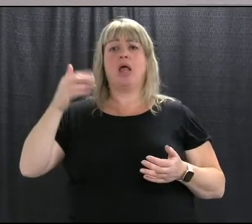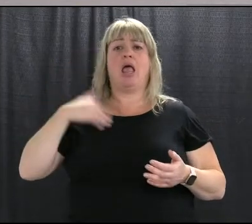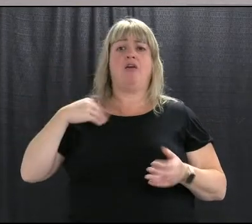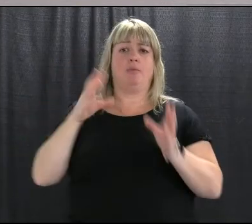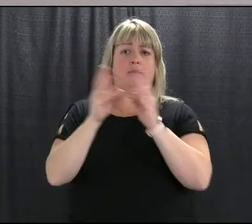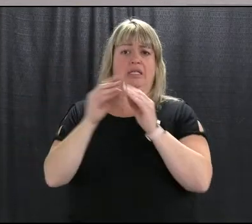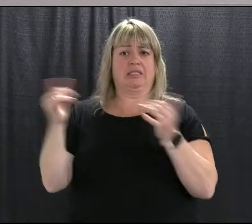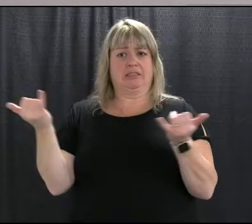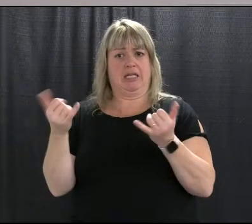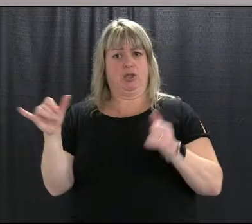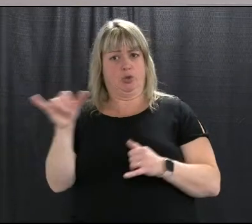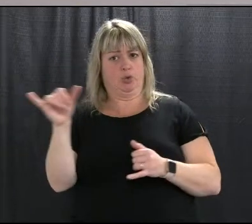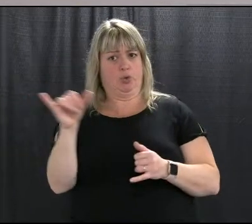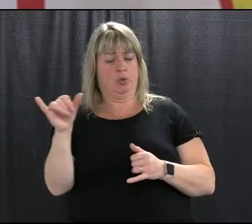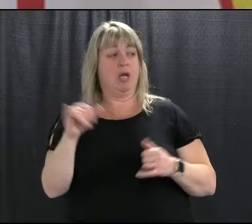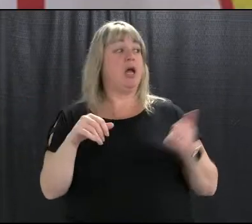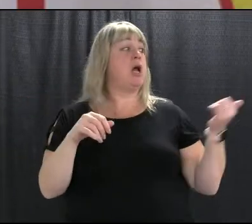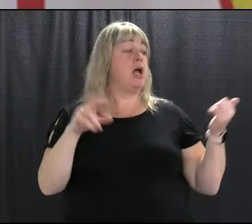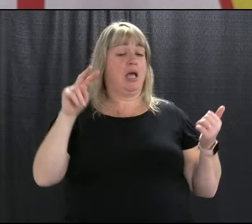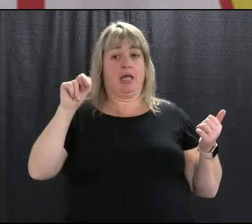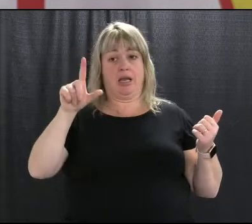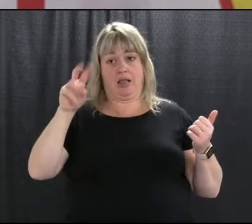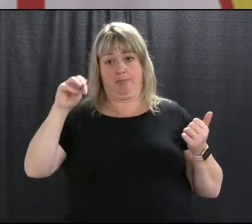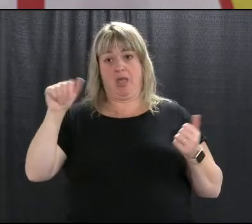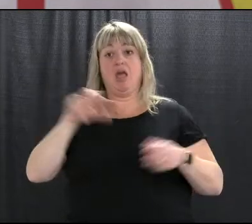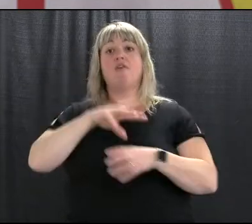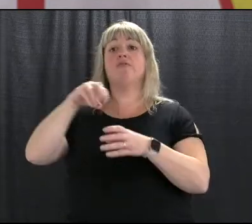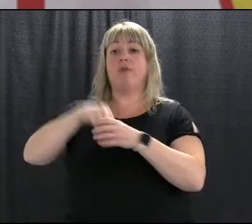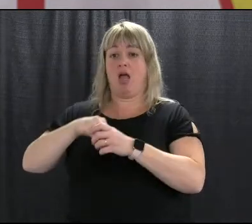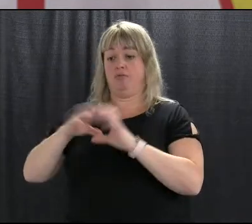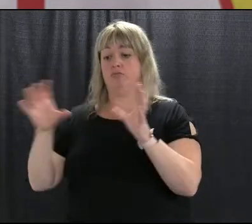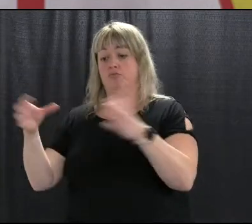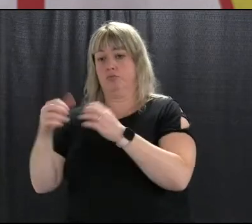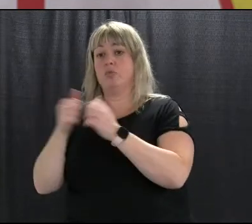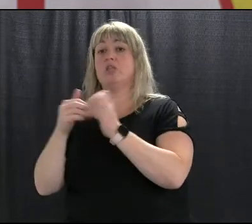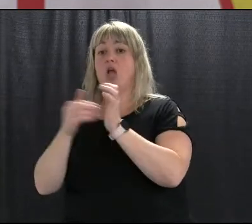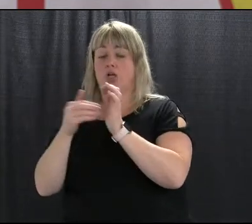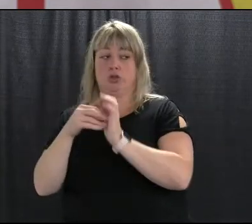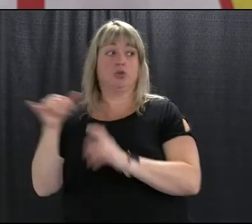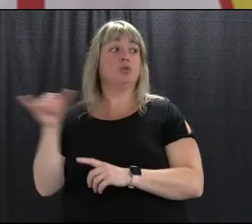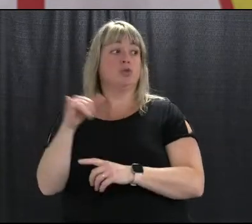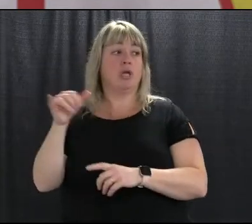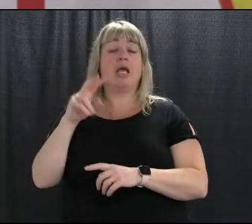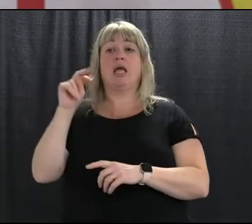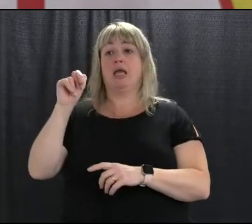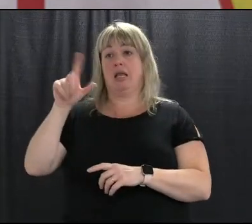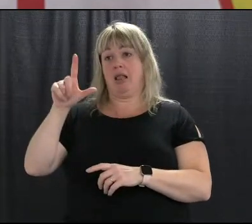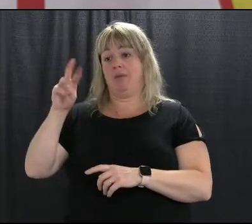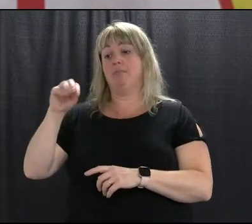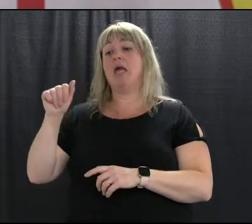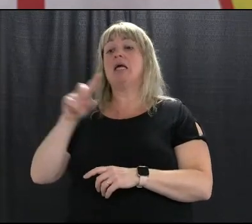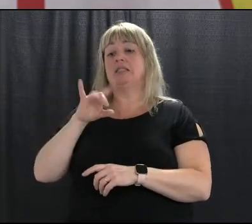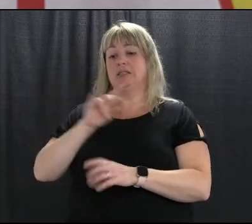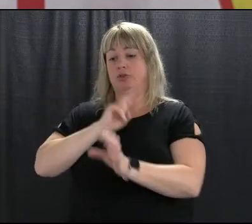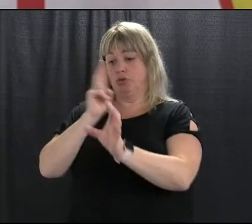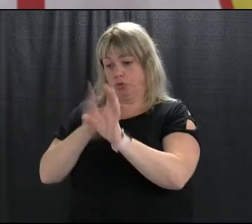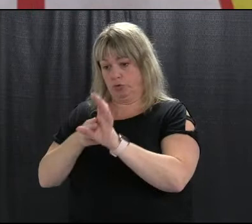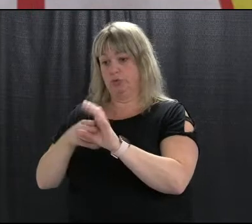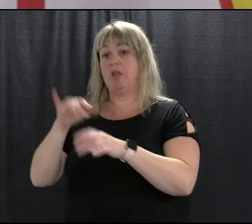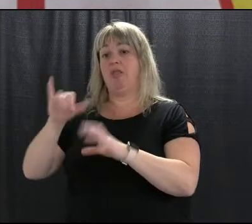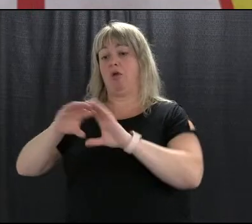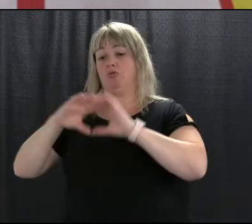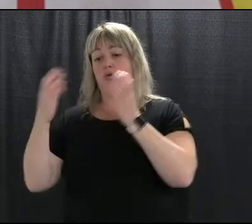into all of this? So the NLMA were involved in the task force. They had somebody sit as part of the task force in designing